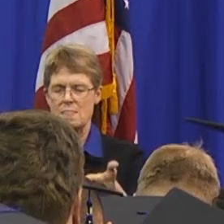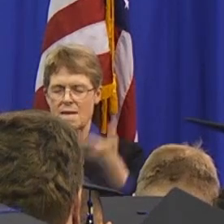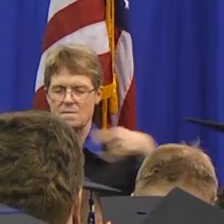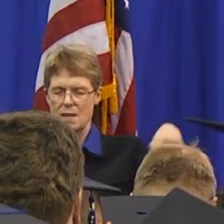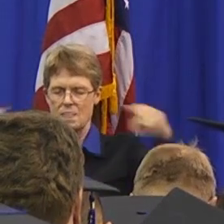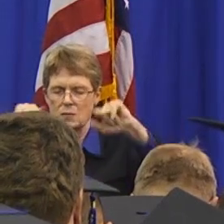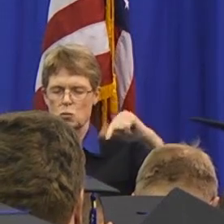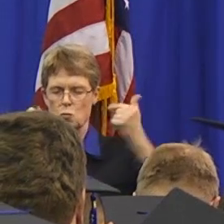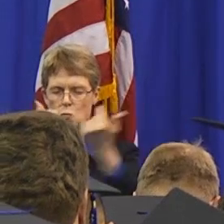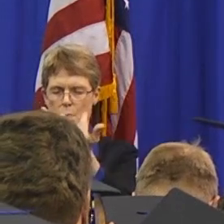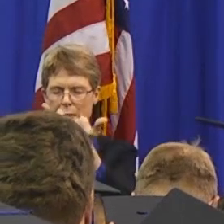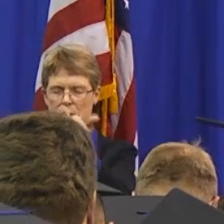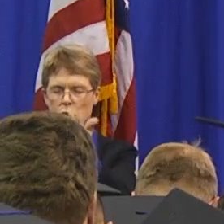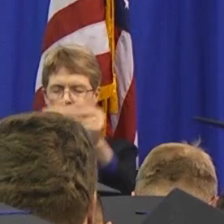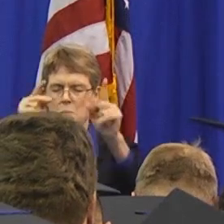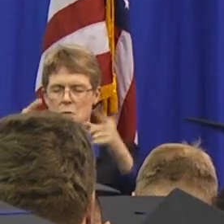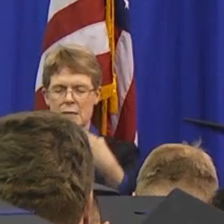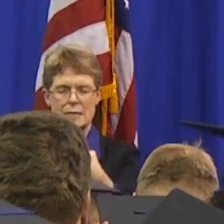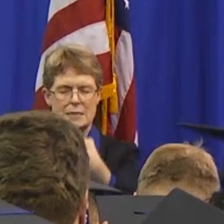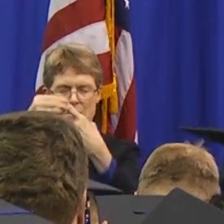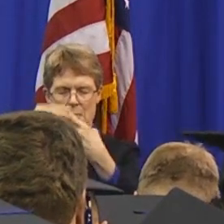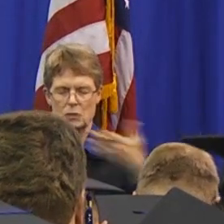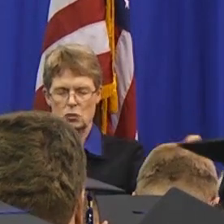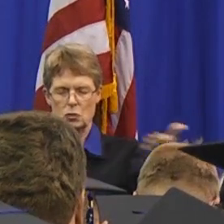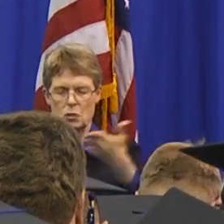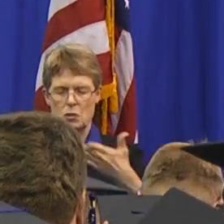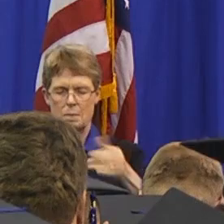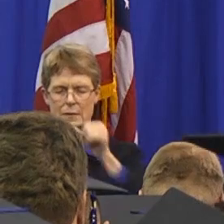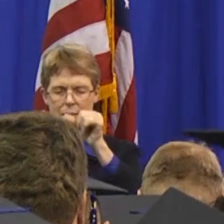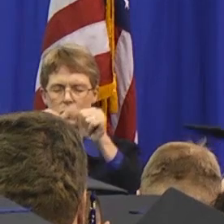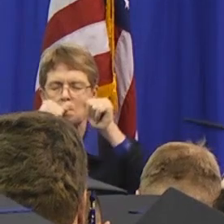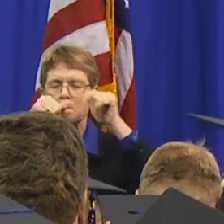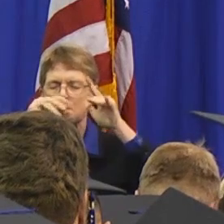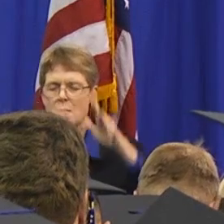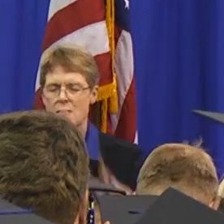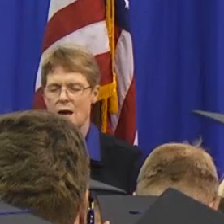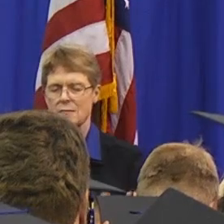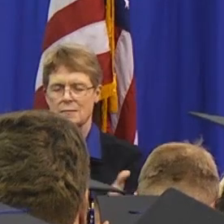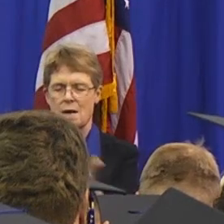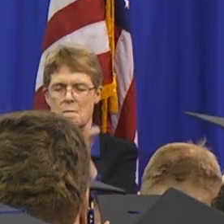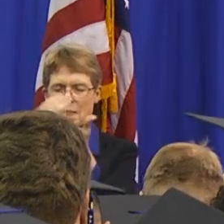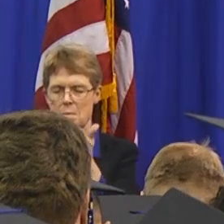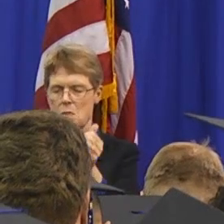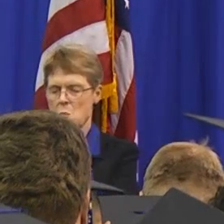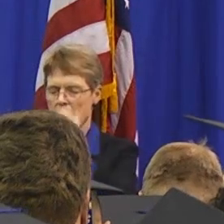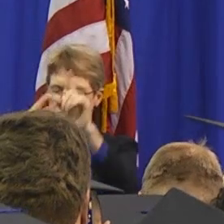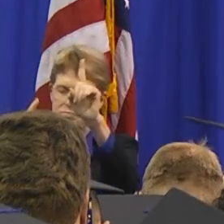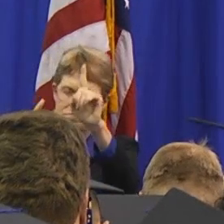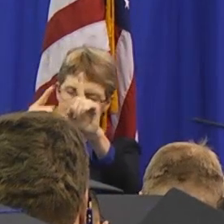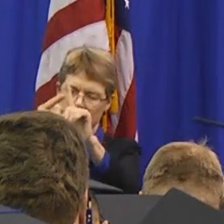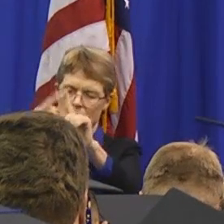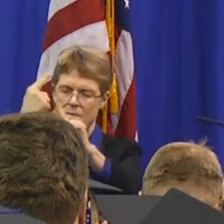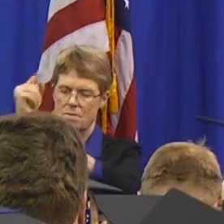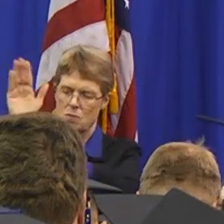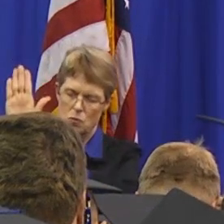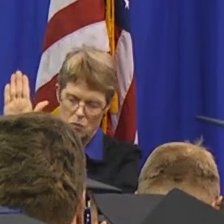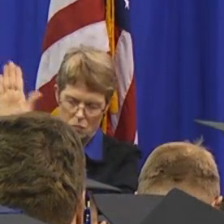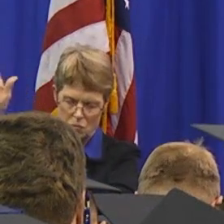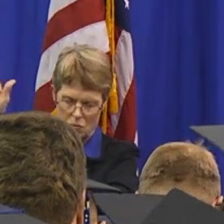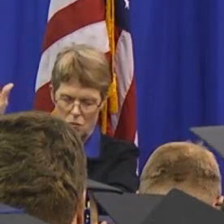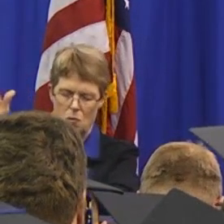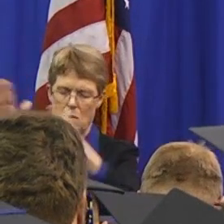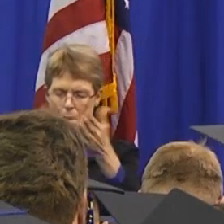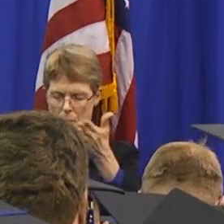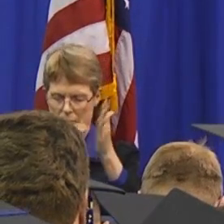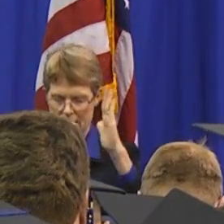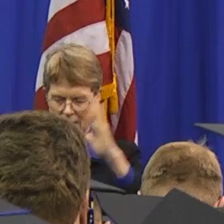you continue to bless and equip them for their God-given purpose. As we depart here this evening to go our separate ways, we ask